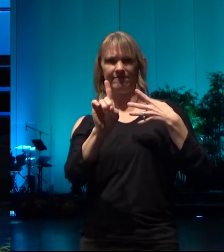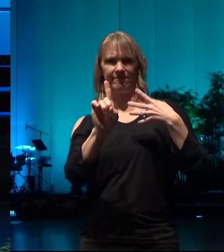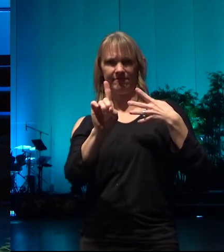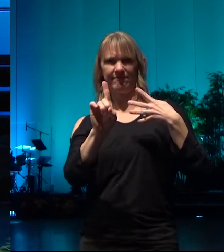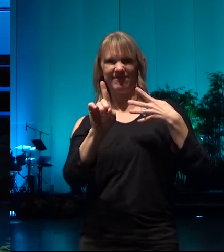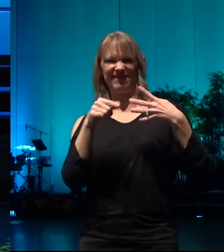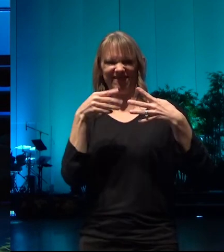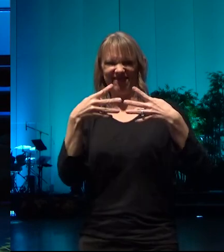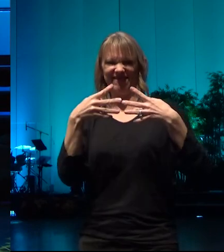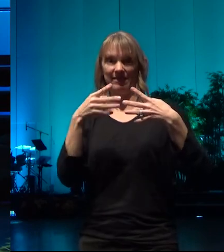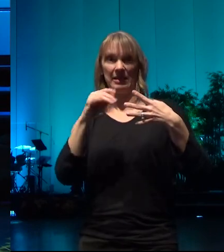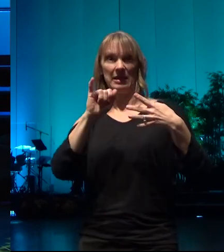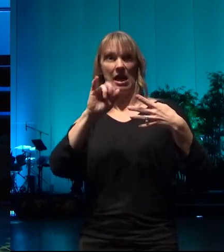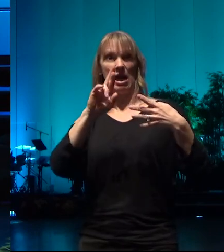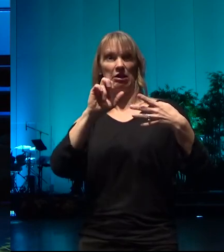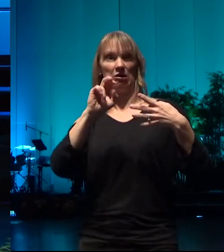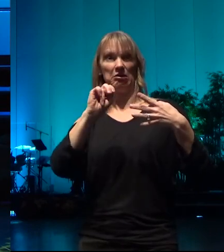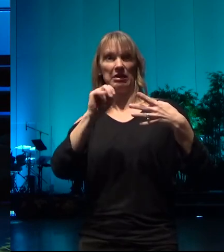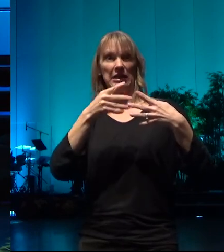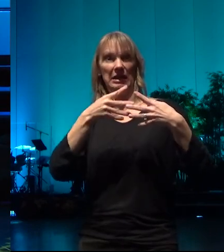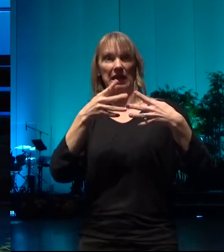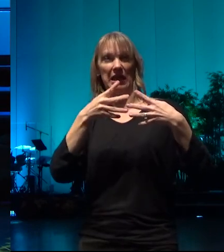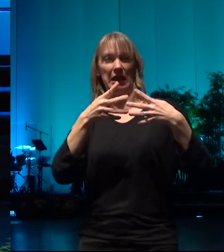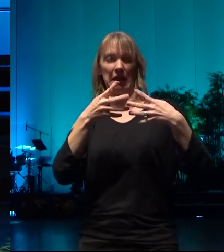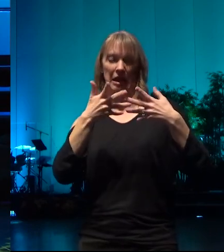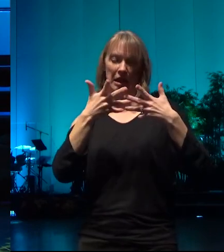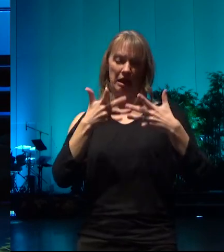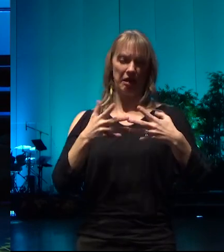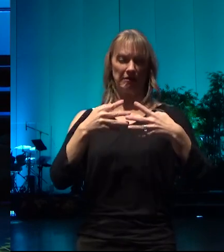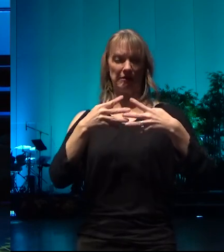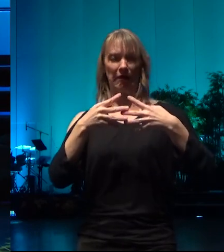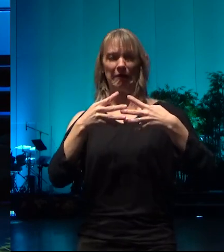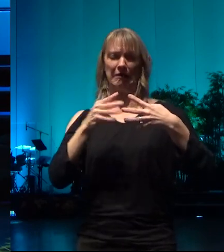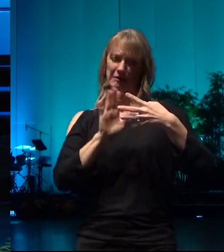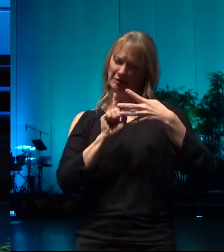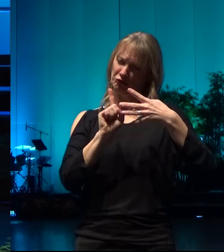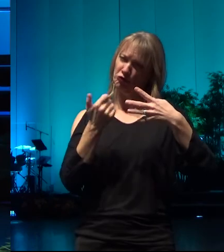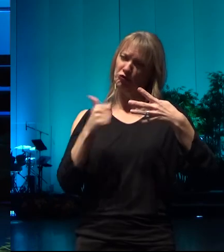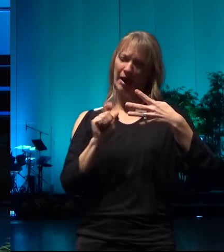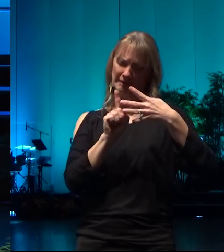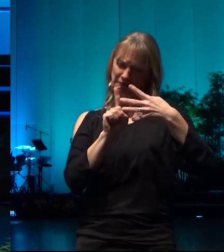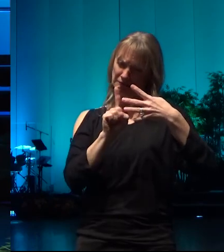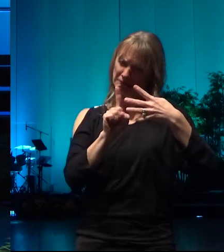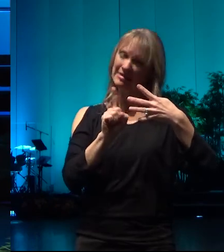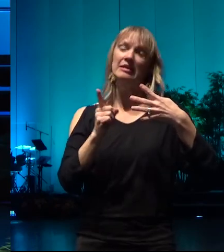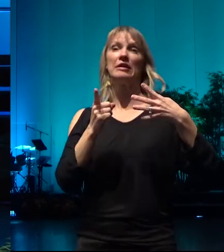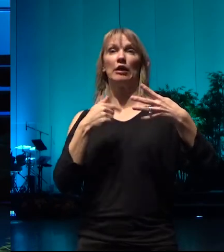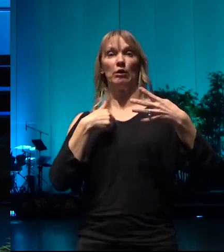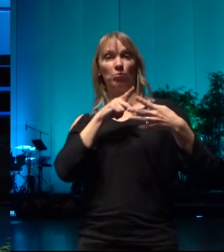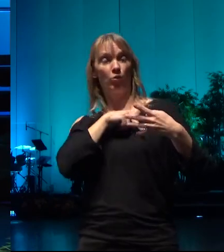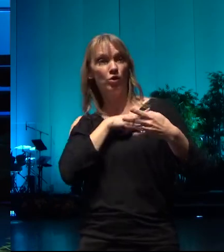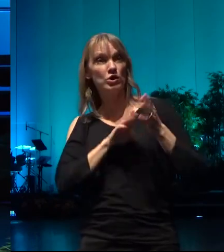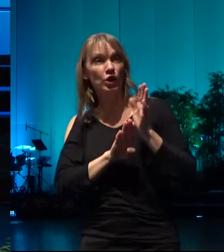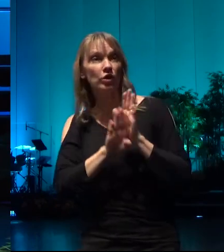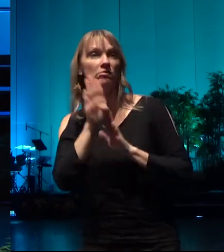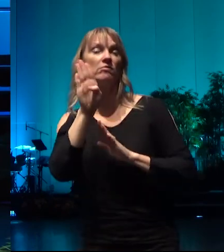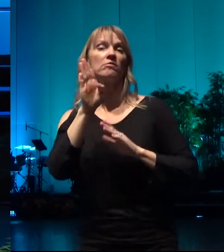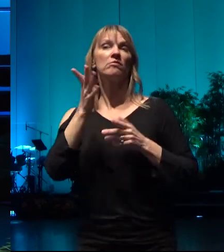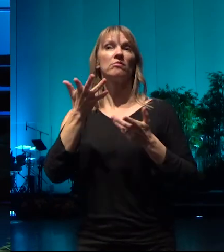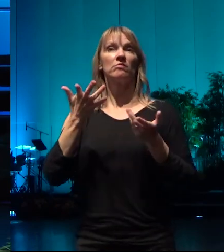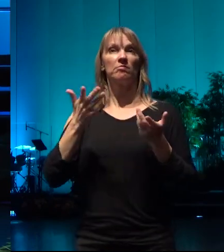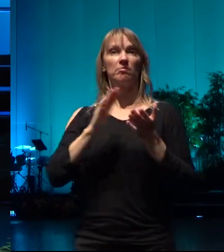of realness was like this iron gate that was big and heavy. And every once in a while, as I grew personally and did